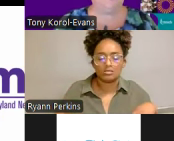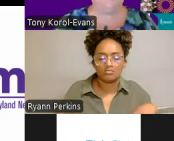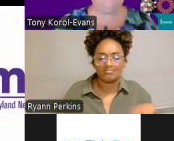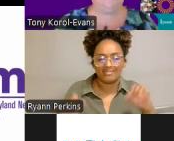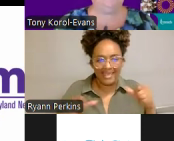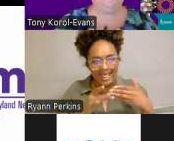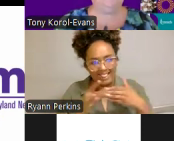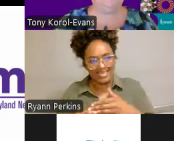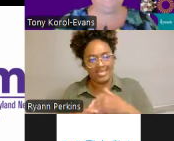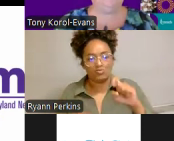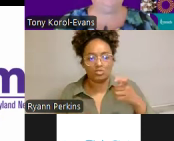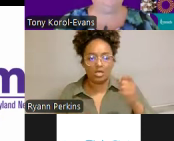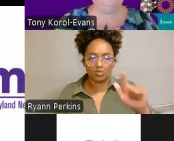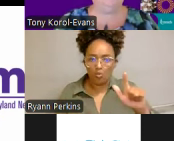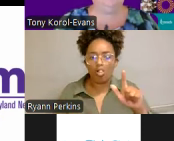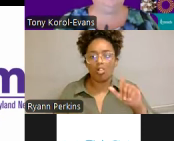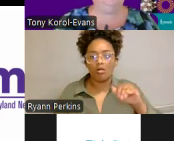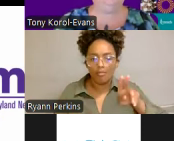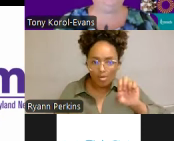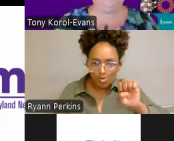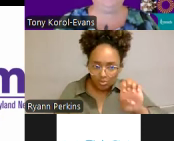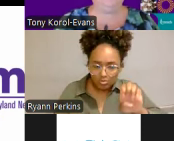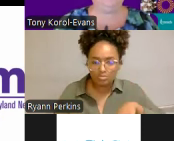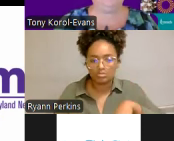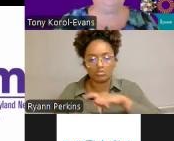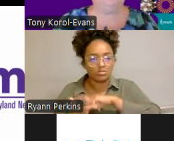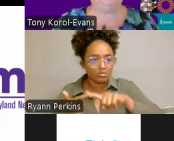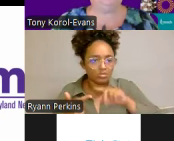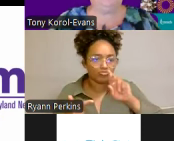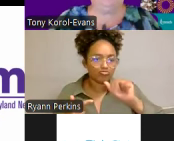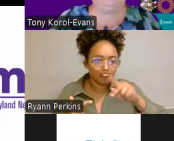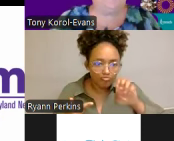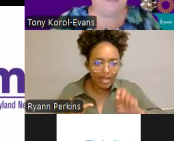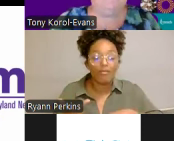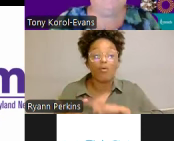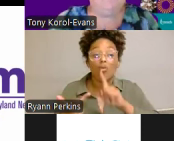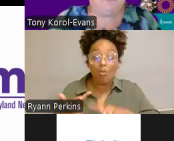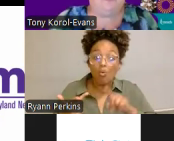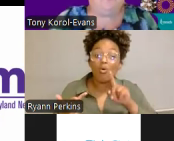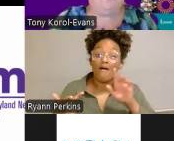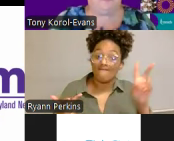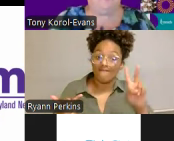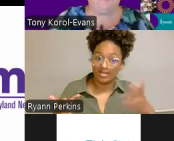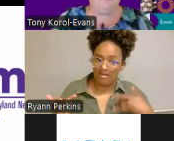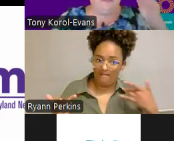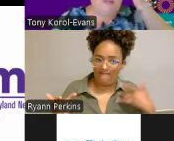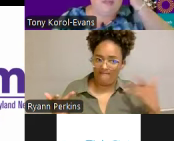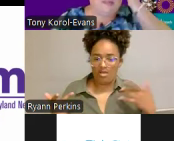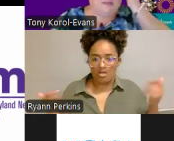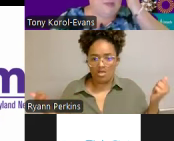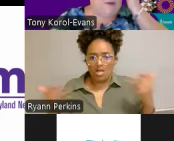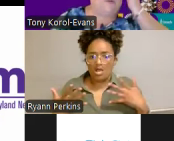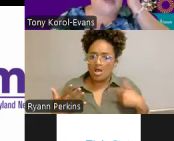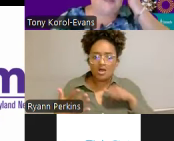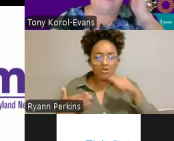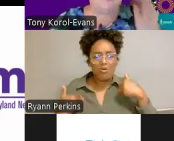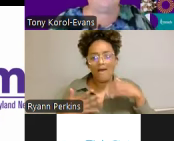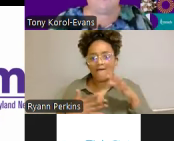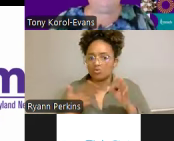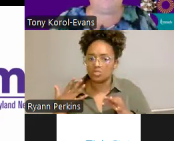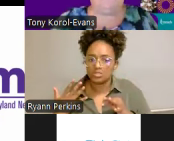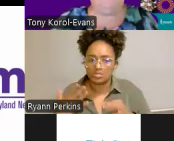submit, right? I heard somebody once said about marital rape, and they say marital